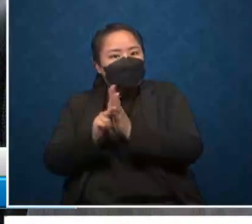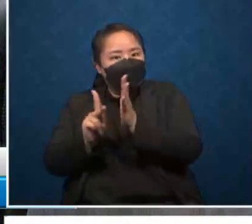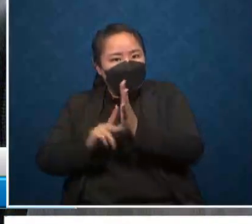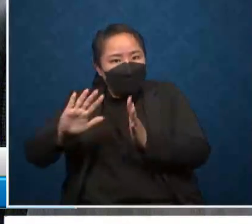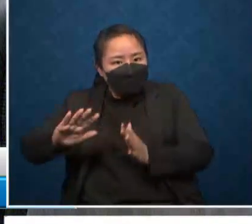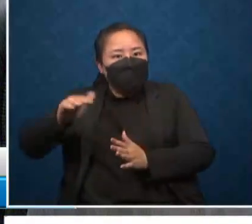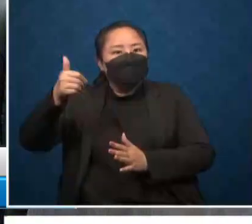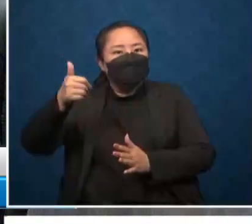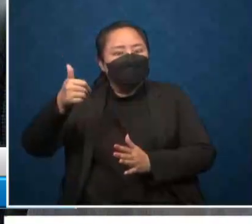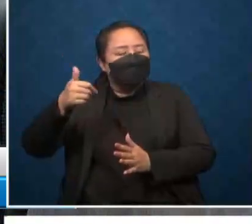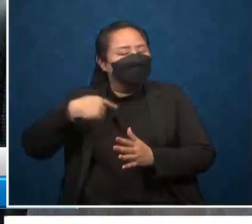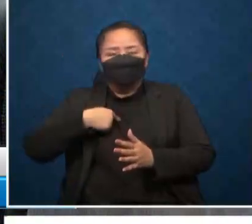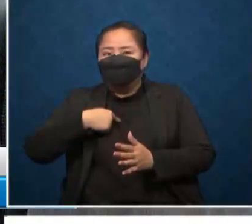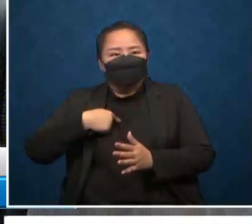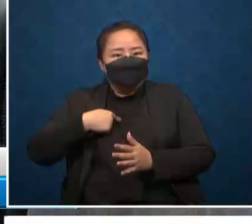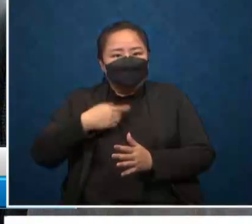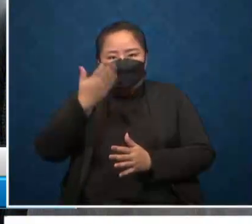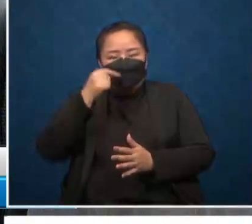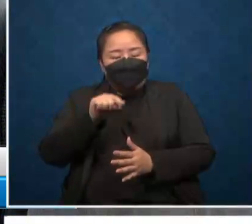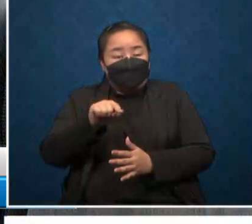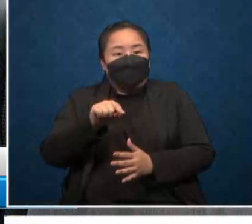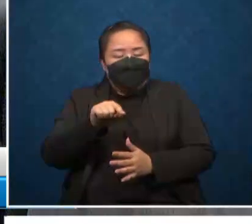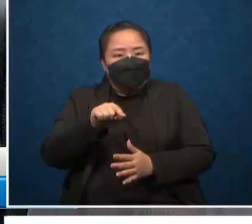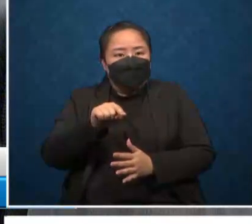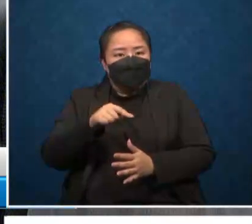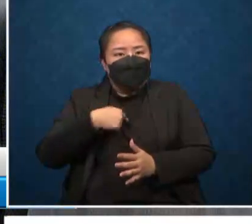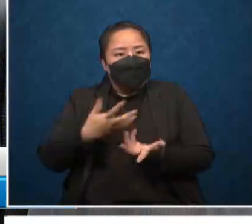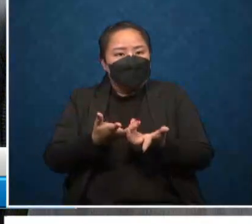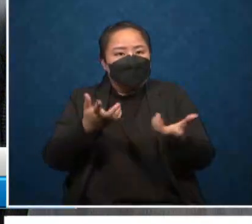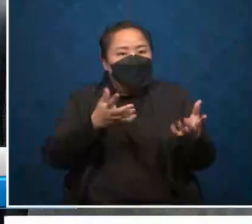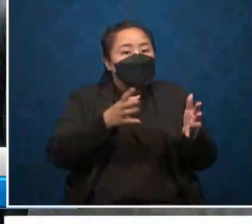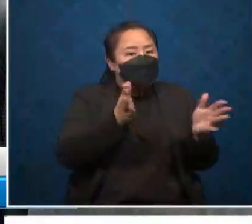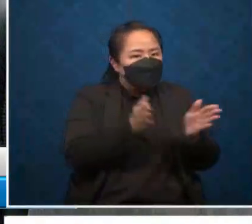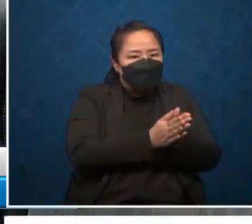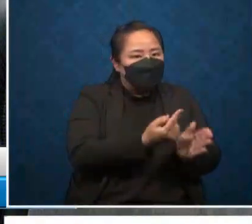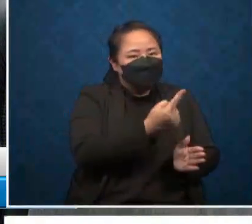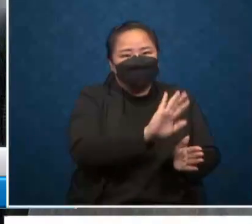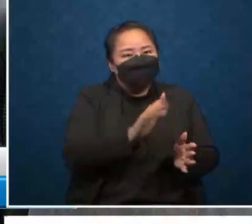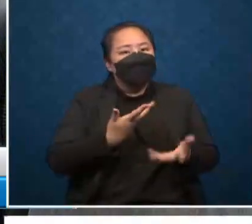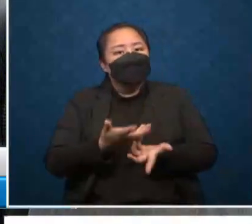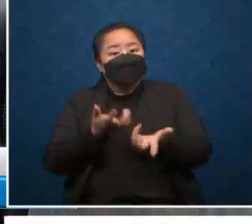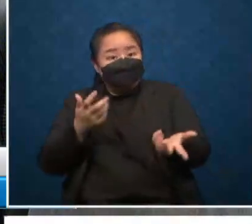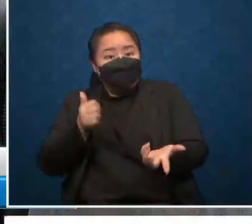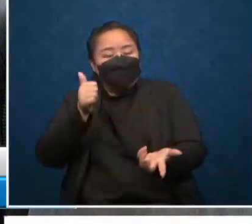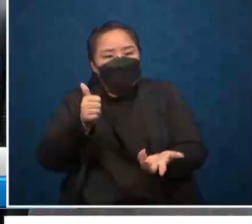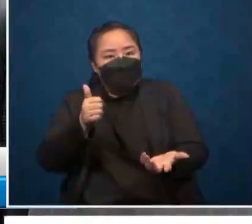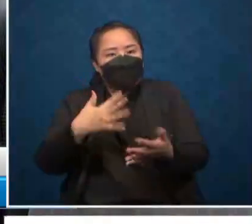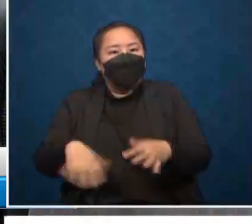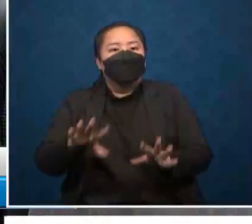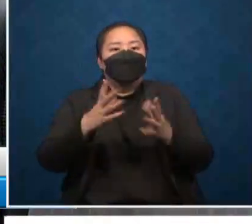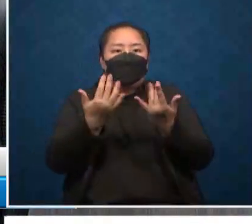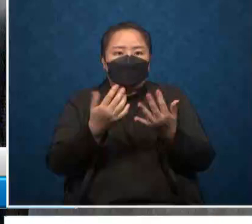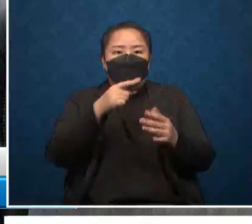We can't keep on talking about saying that we don't have to improve because we've through all of them. I think that this is in different parts, if there